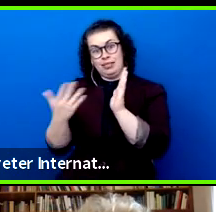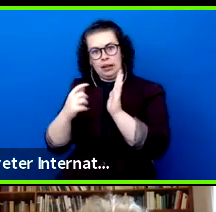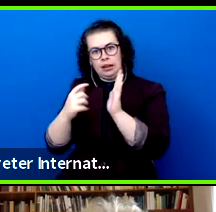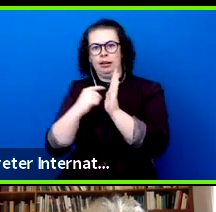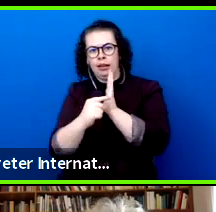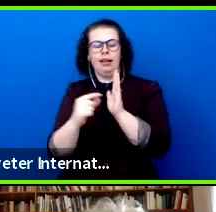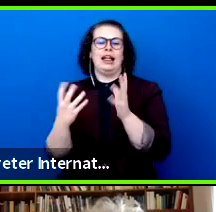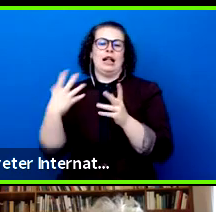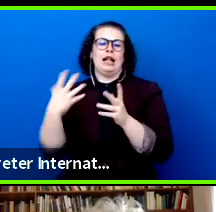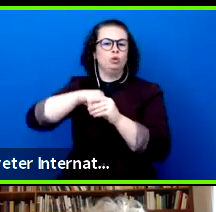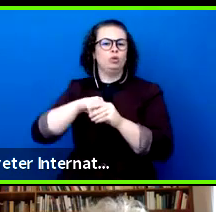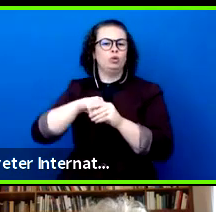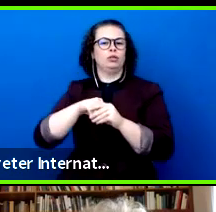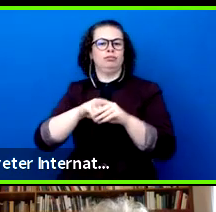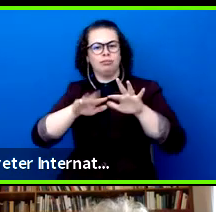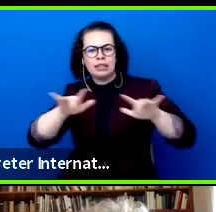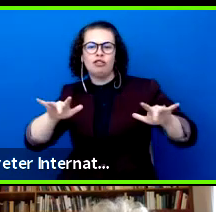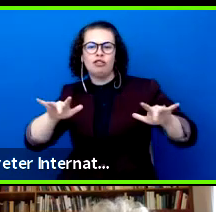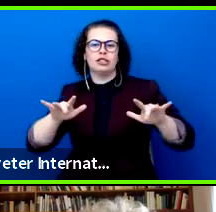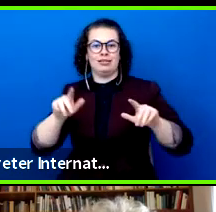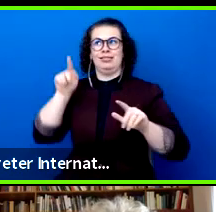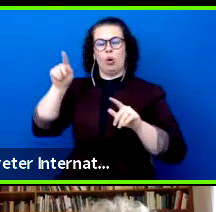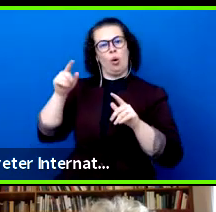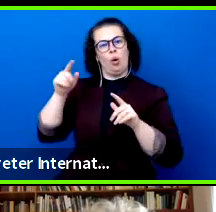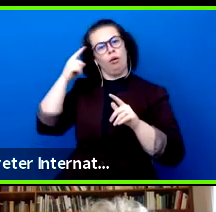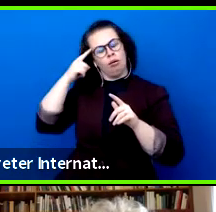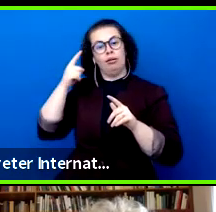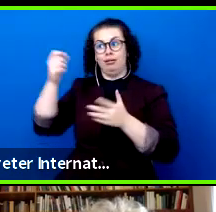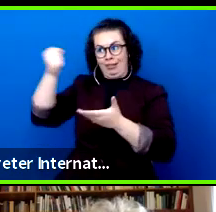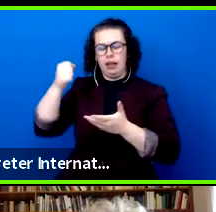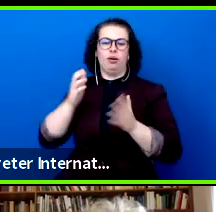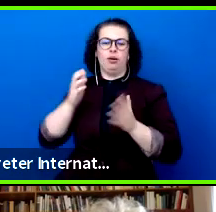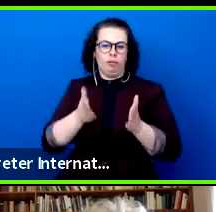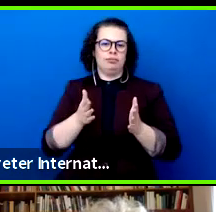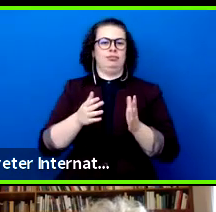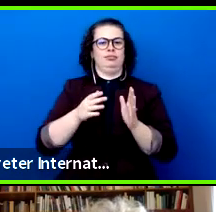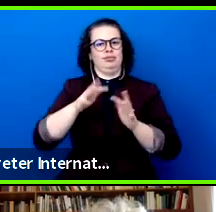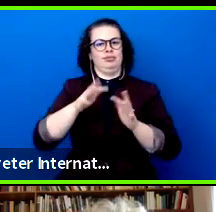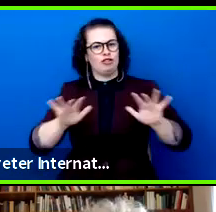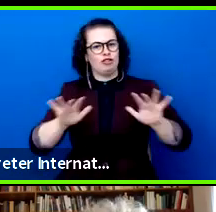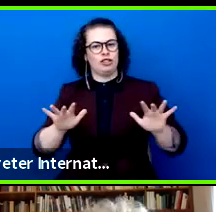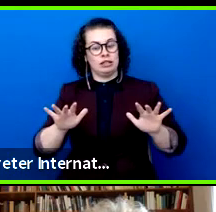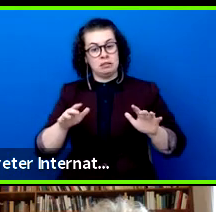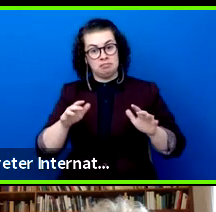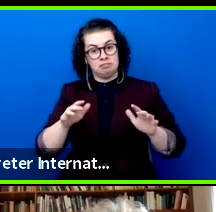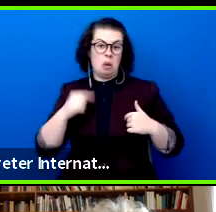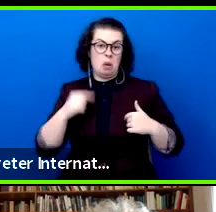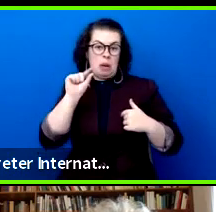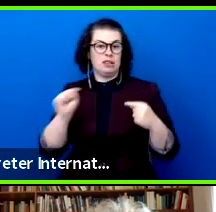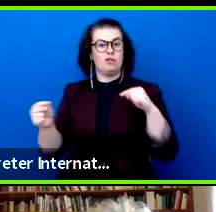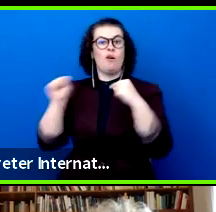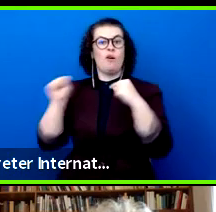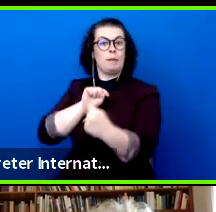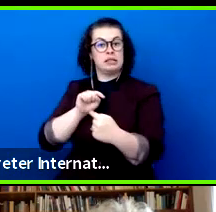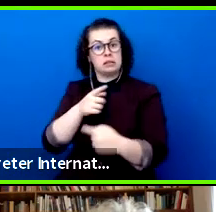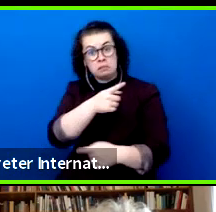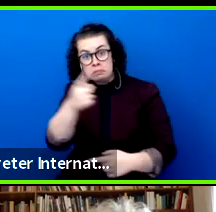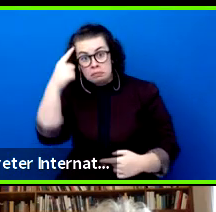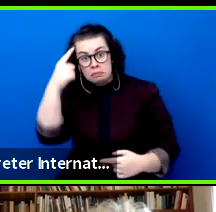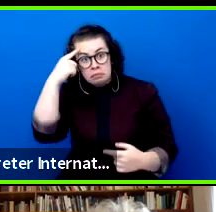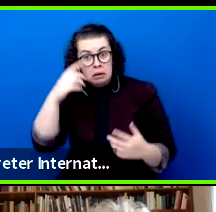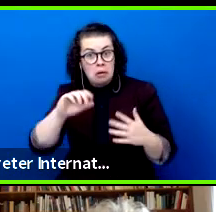Certainly. Anybody else that wants to respond to this sanction idea? If not, we move on to the next